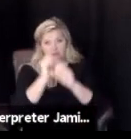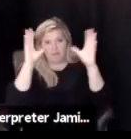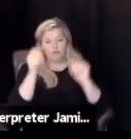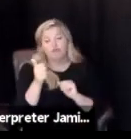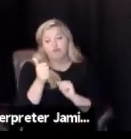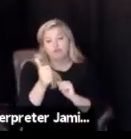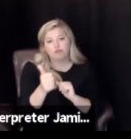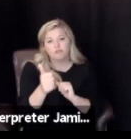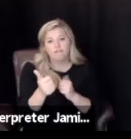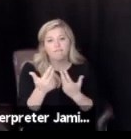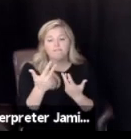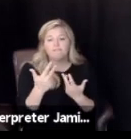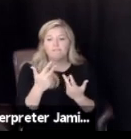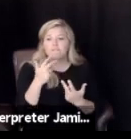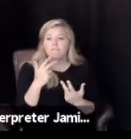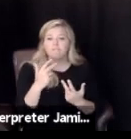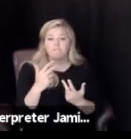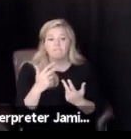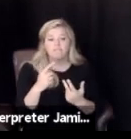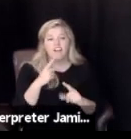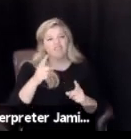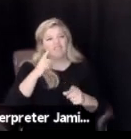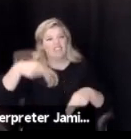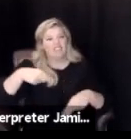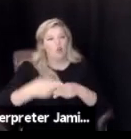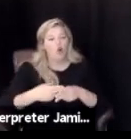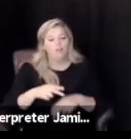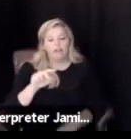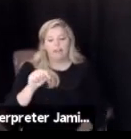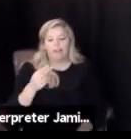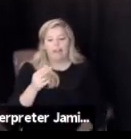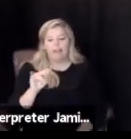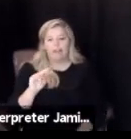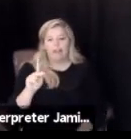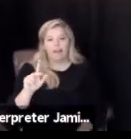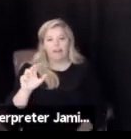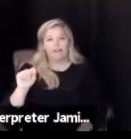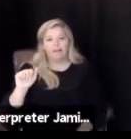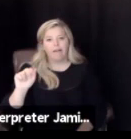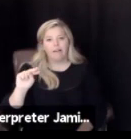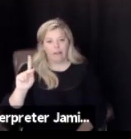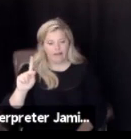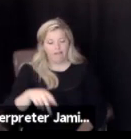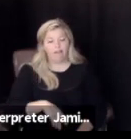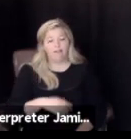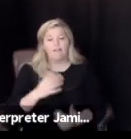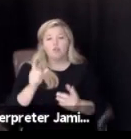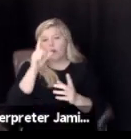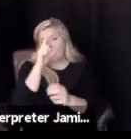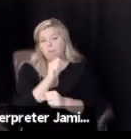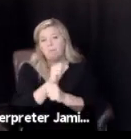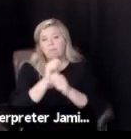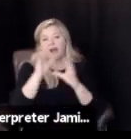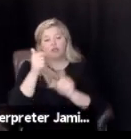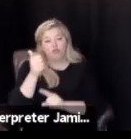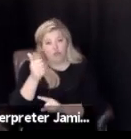being observant, and I'm calling this a think tank development, right? That's what I'm calling it. So I want you to imagine yourself.